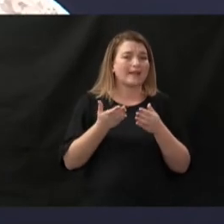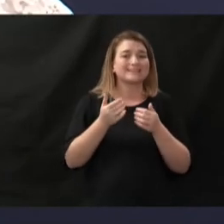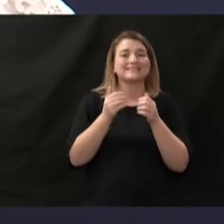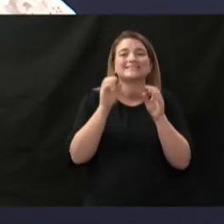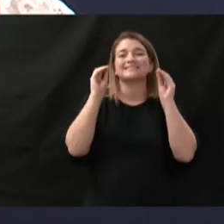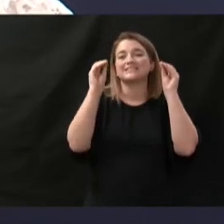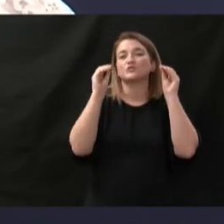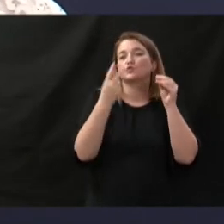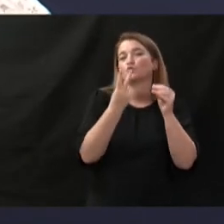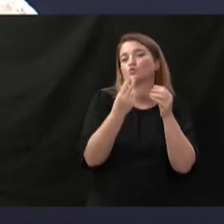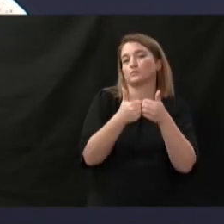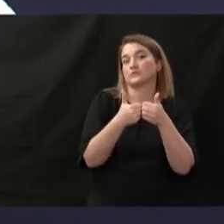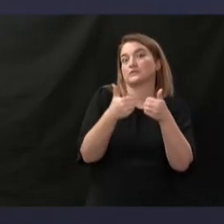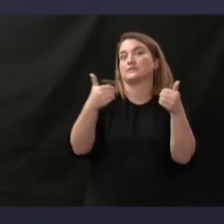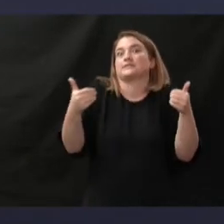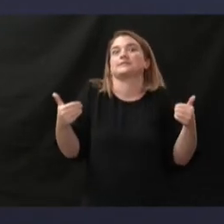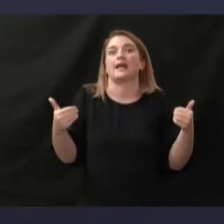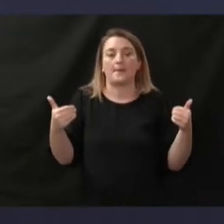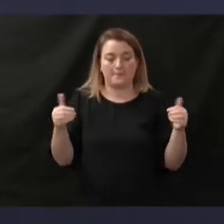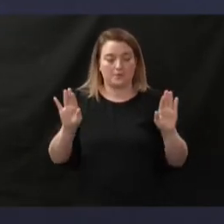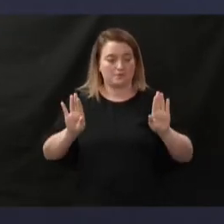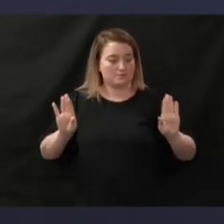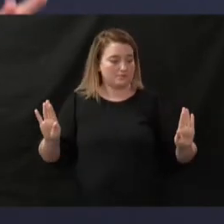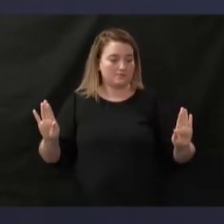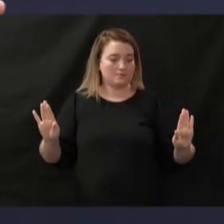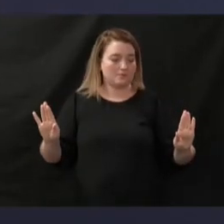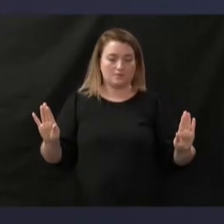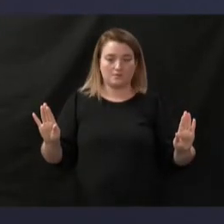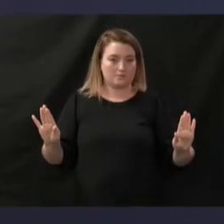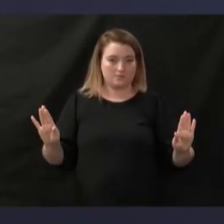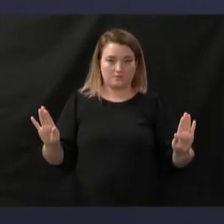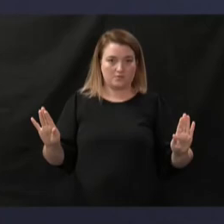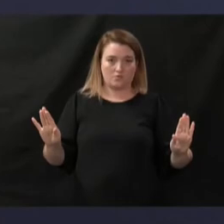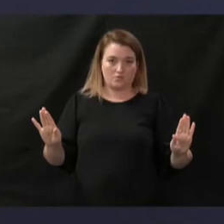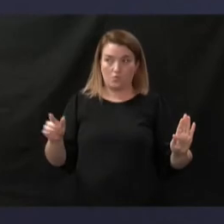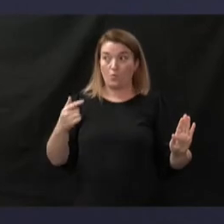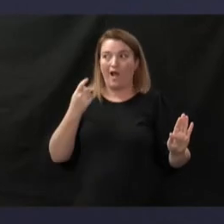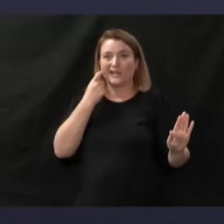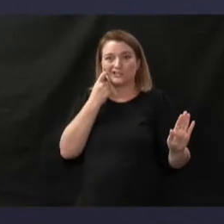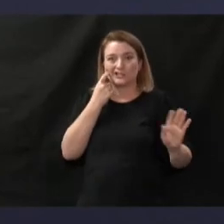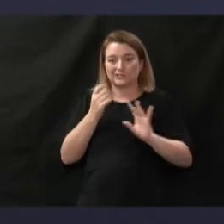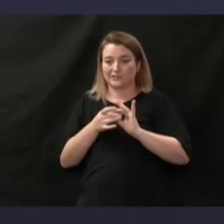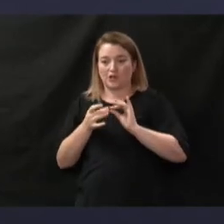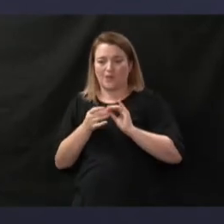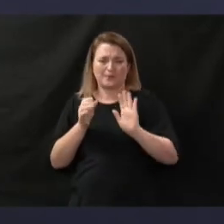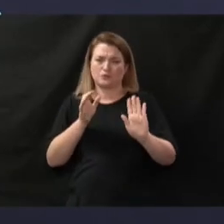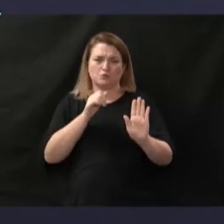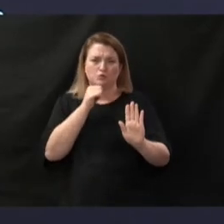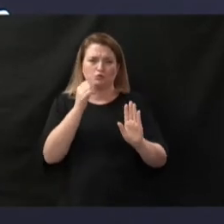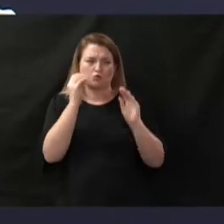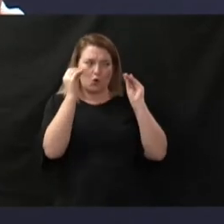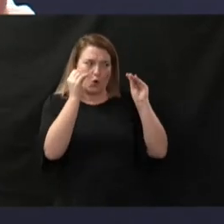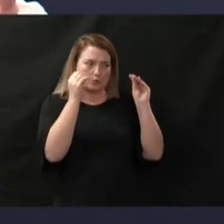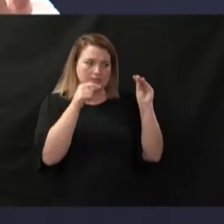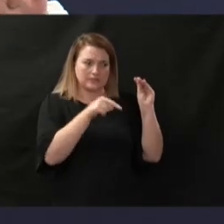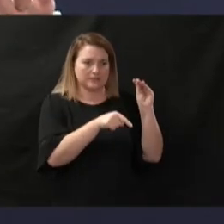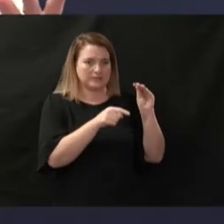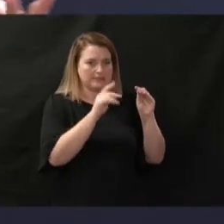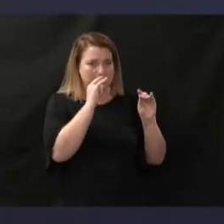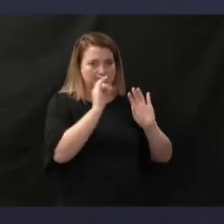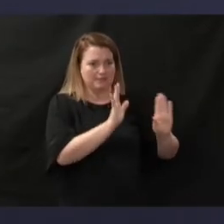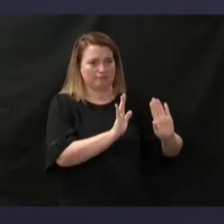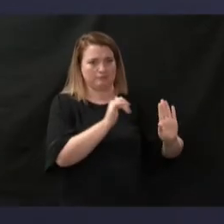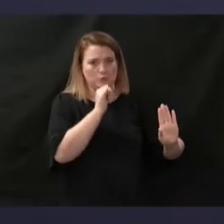that, of what I just shared with you. And then someday you'll go, I know what she was talking about now.